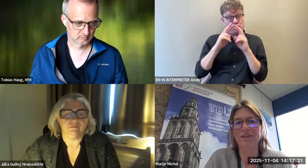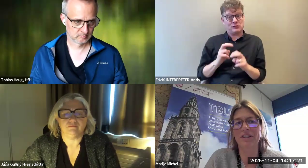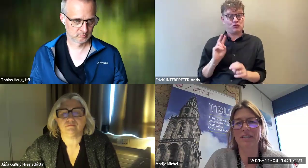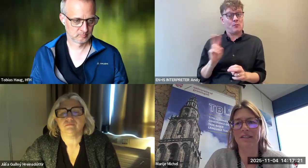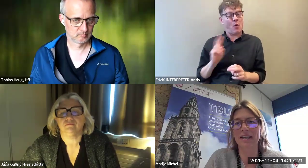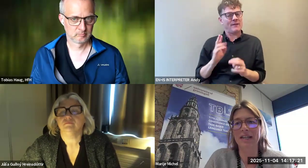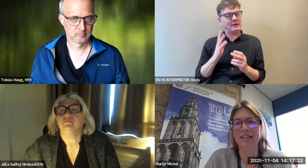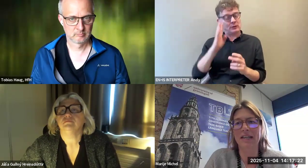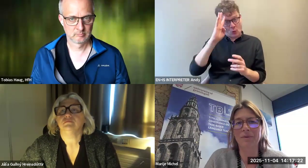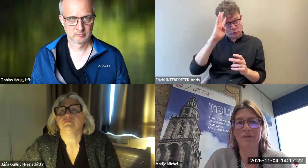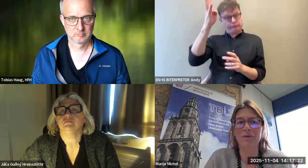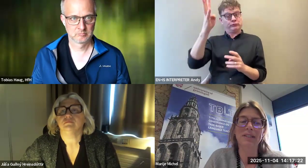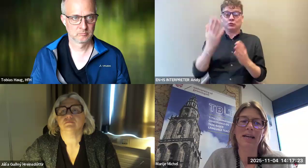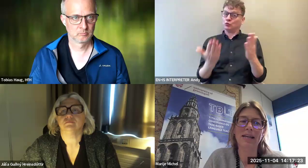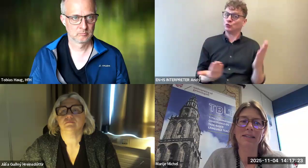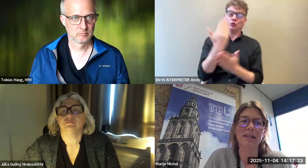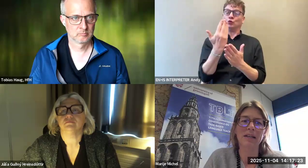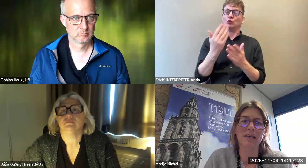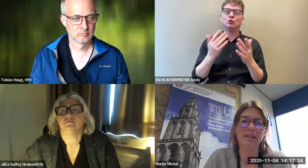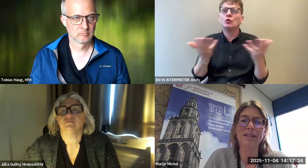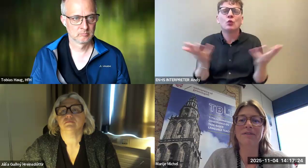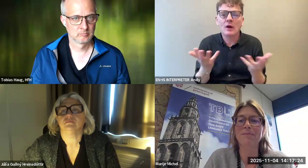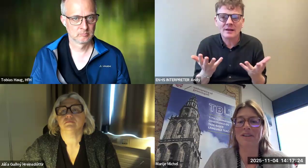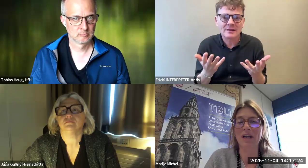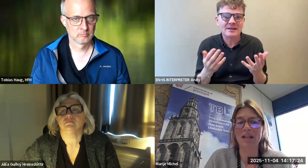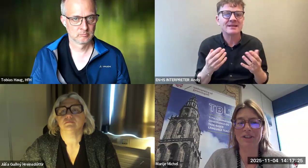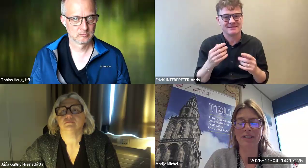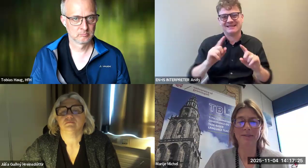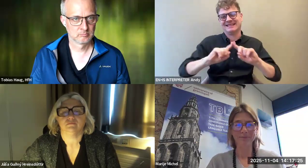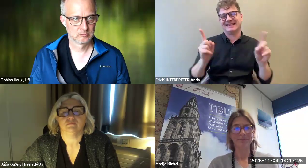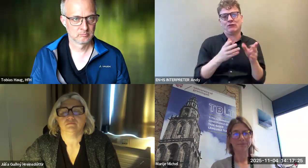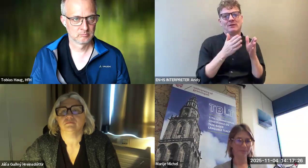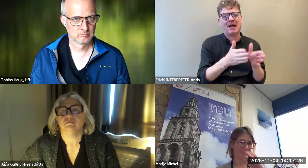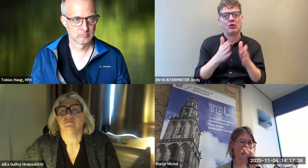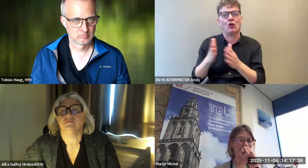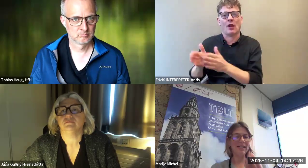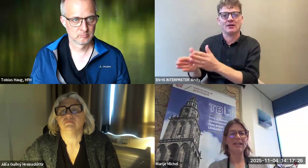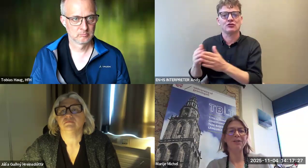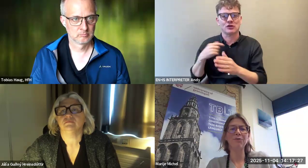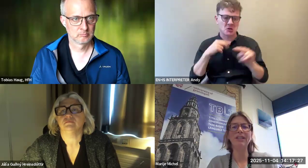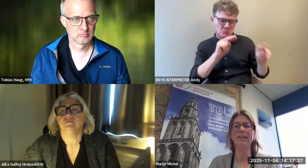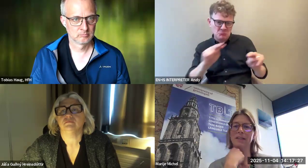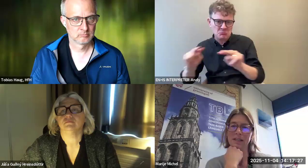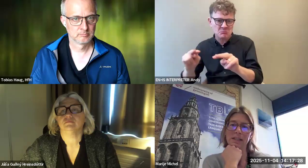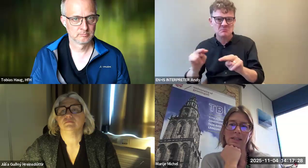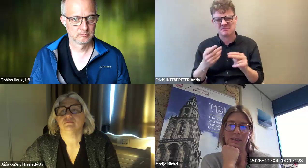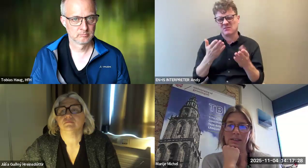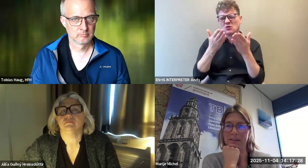of research is that we looked at different methodologies. And I let you